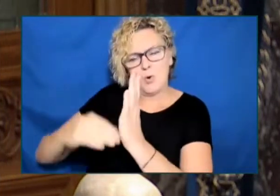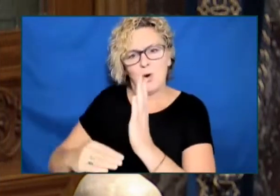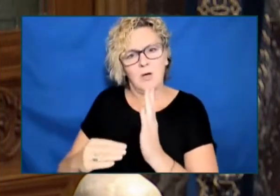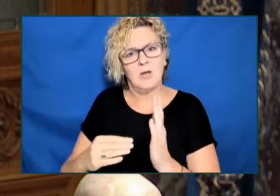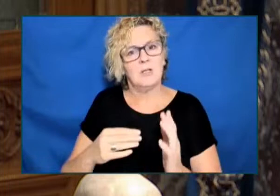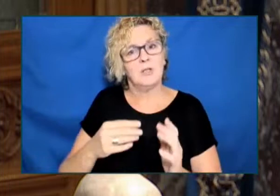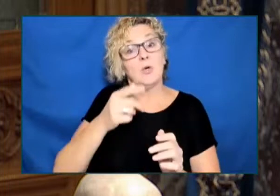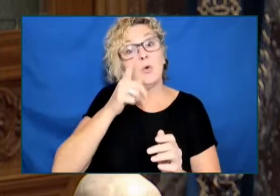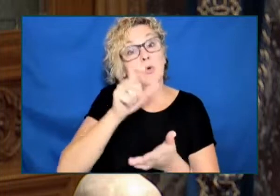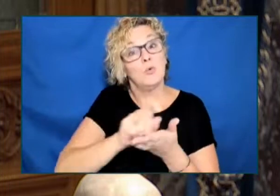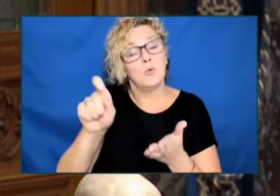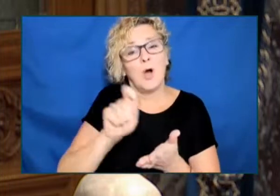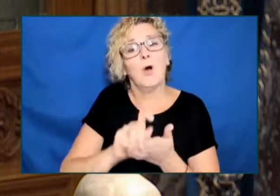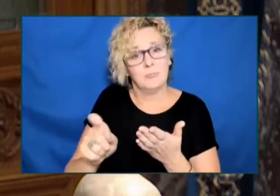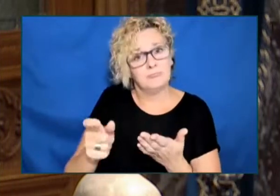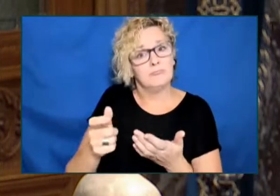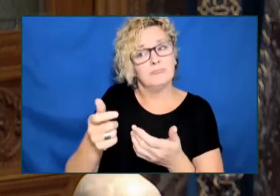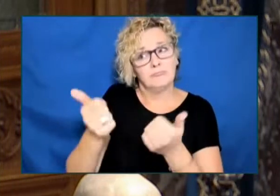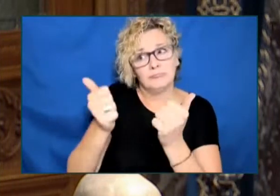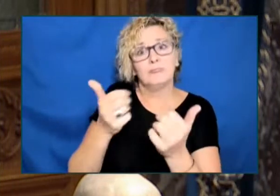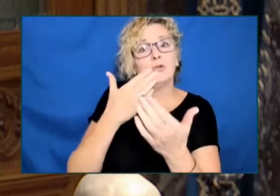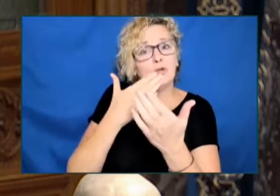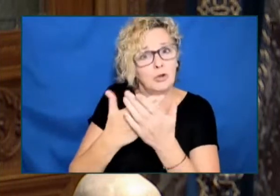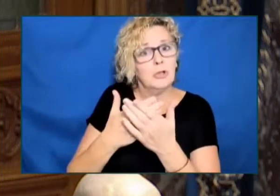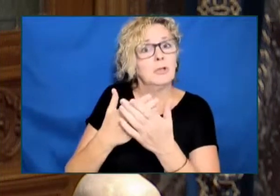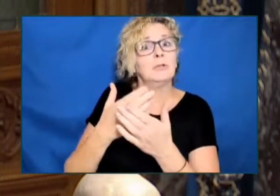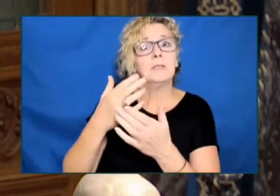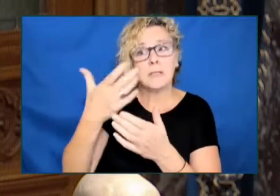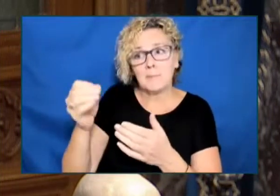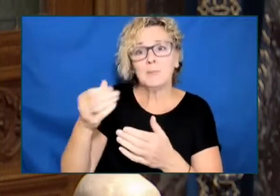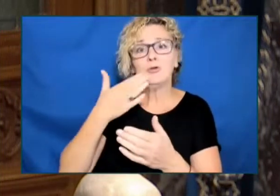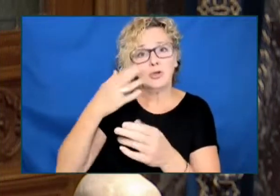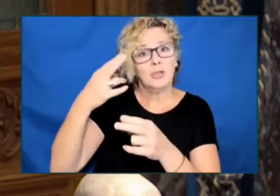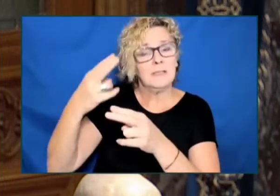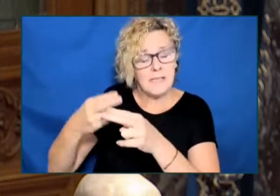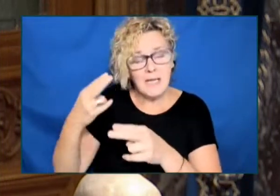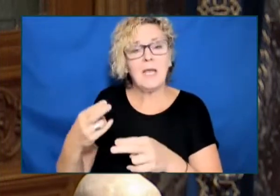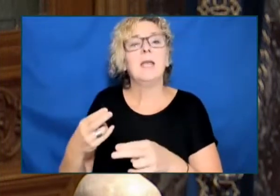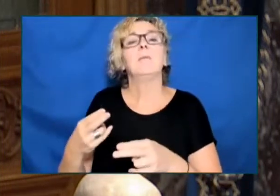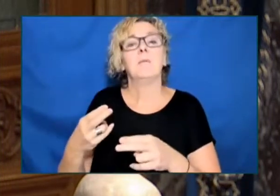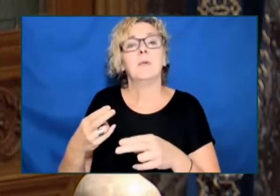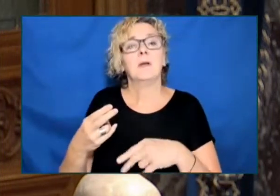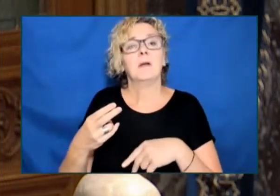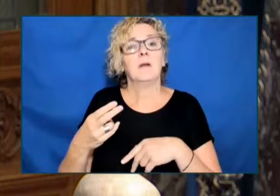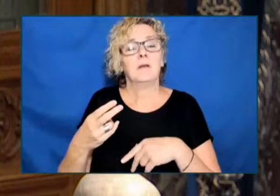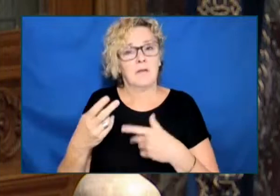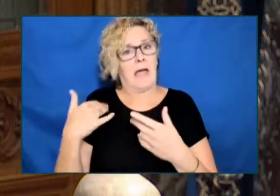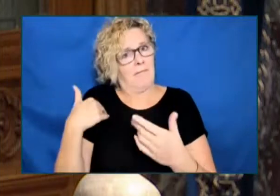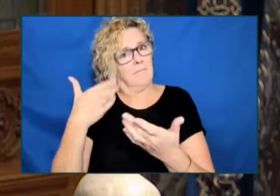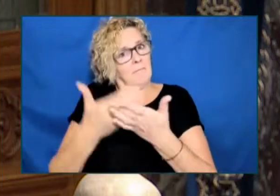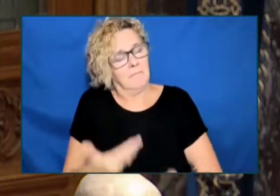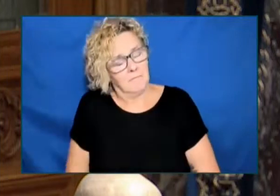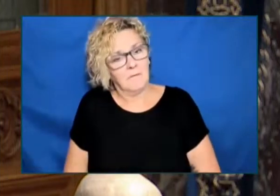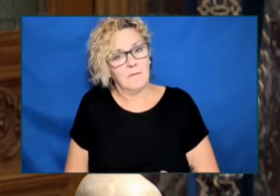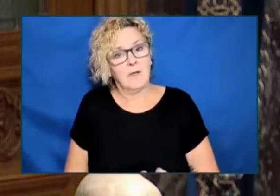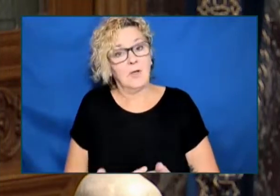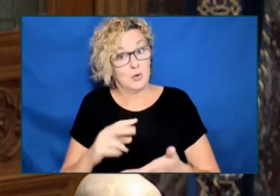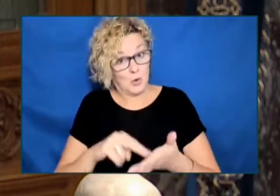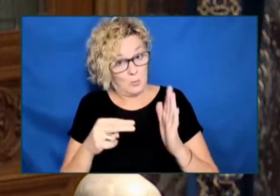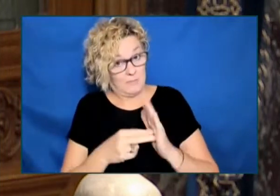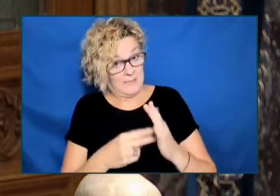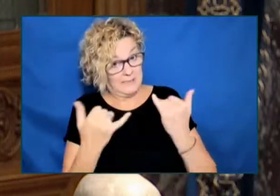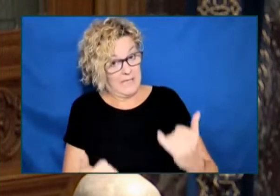video footage to back up their claims. Is the minister calling the reports of the BBC and the